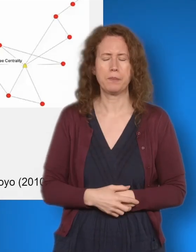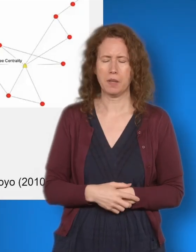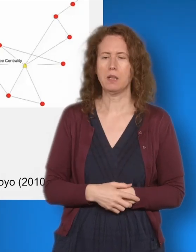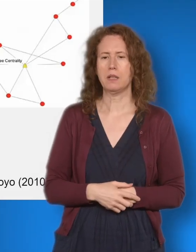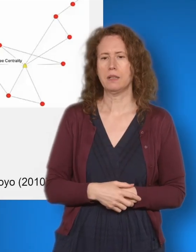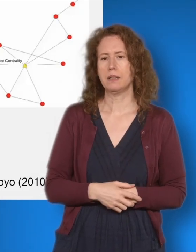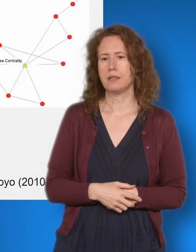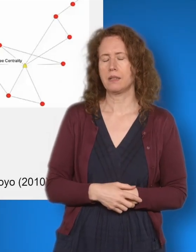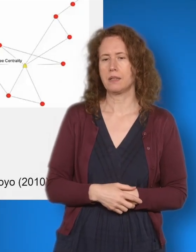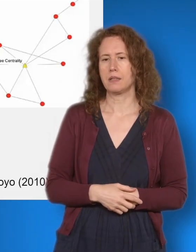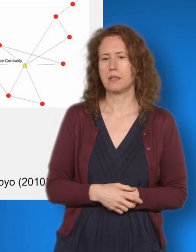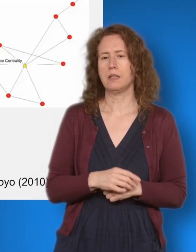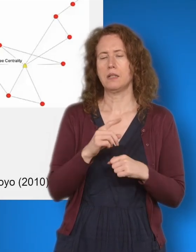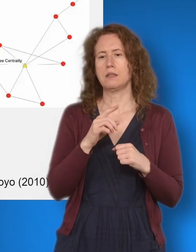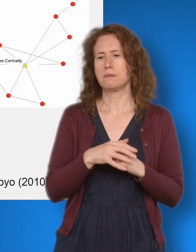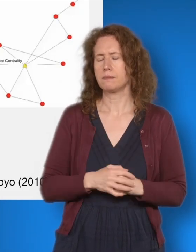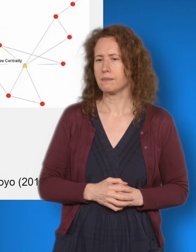to